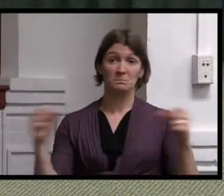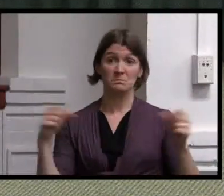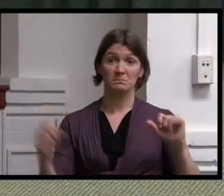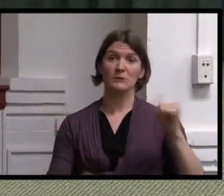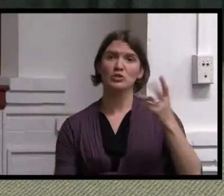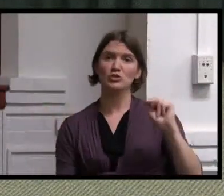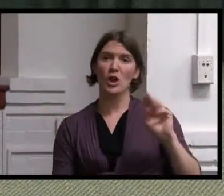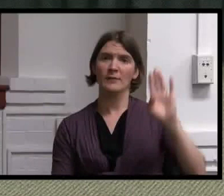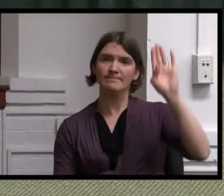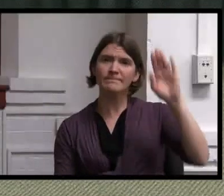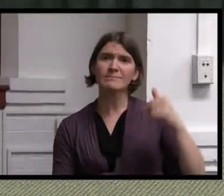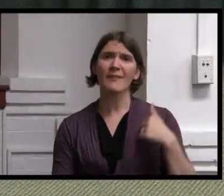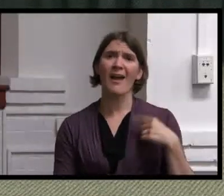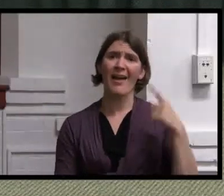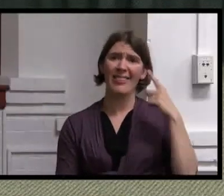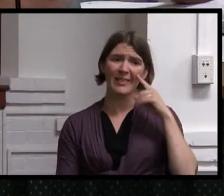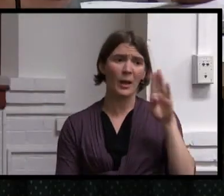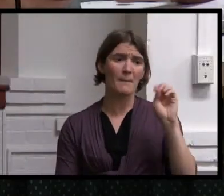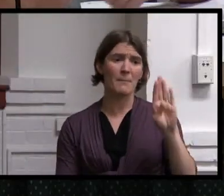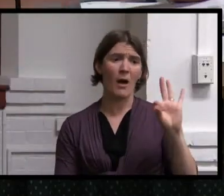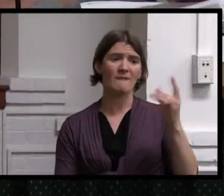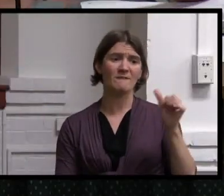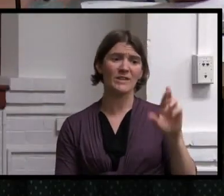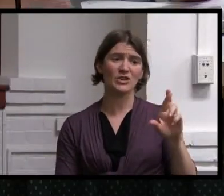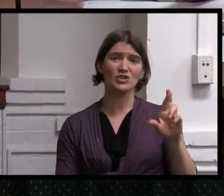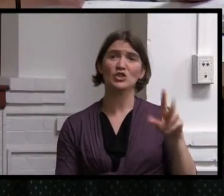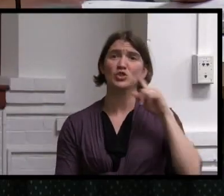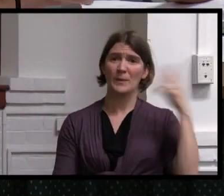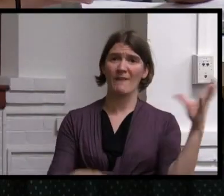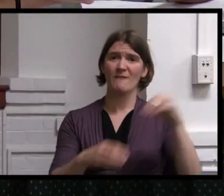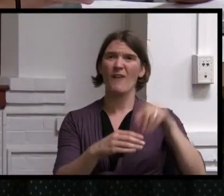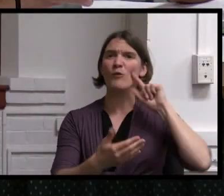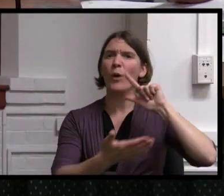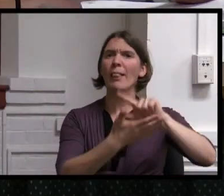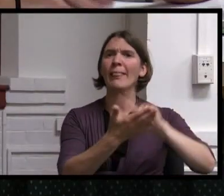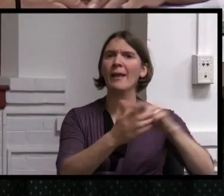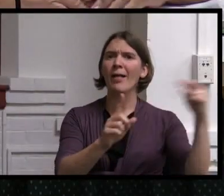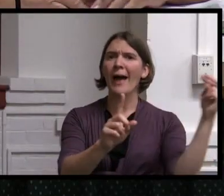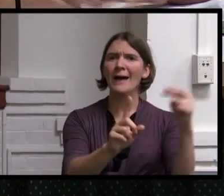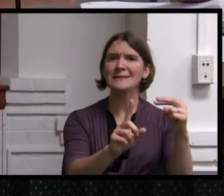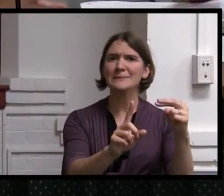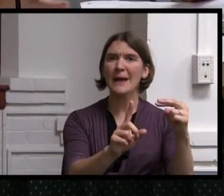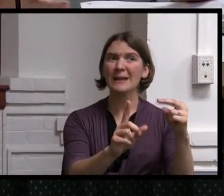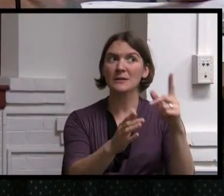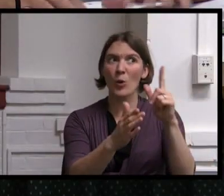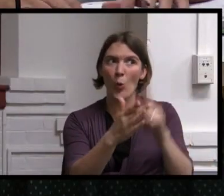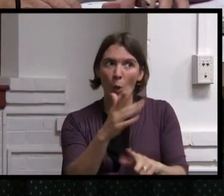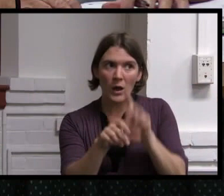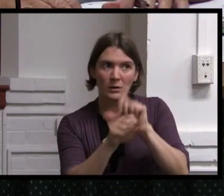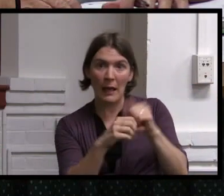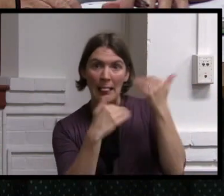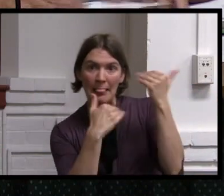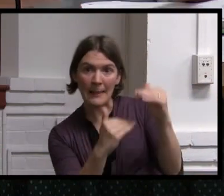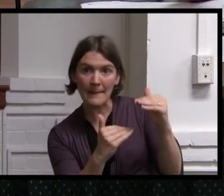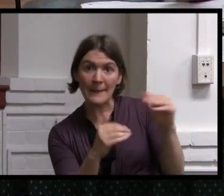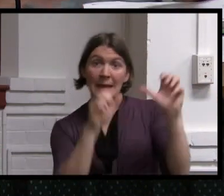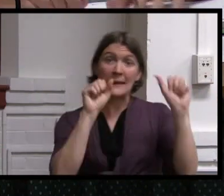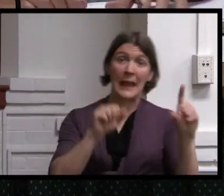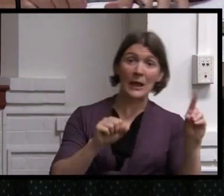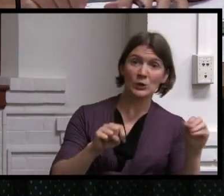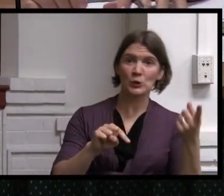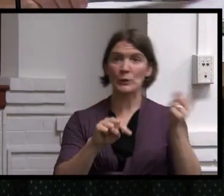we can do. Yeah, and I also think we should get Bob Fisher involved in the legal aspect. You know, yep. You know, what are our limitations